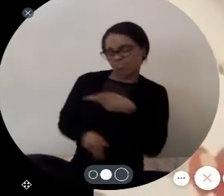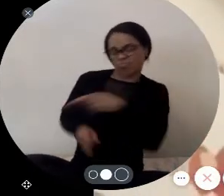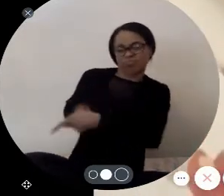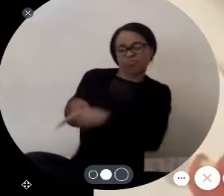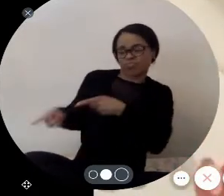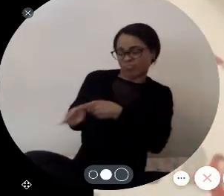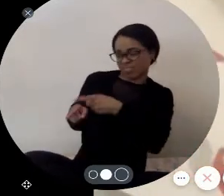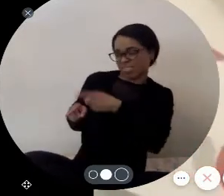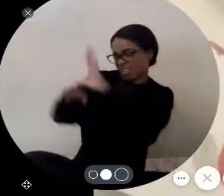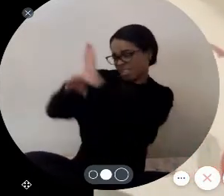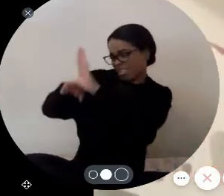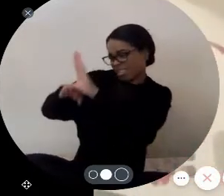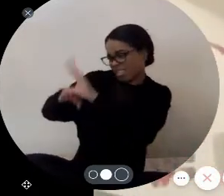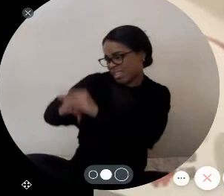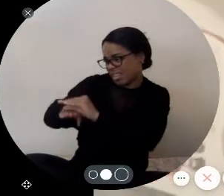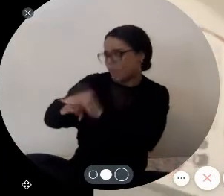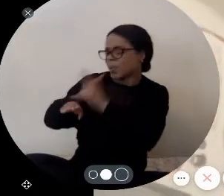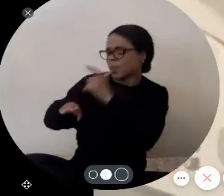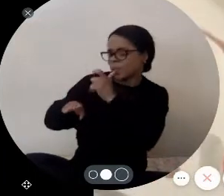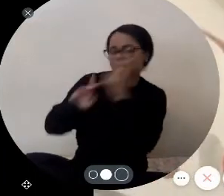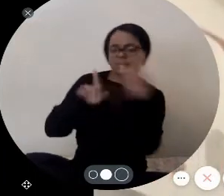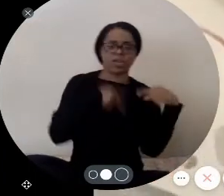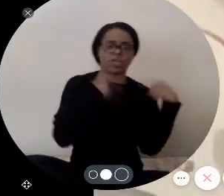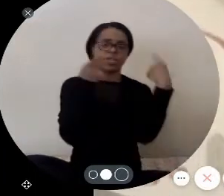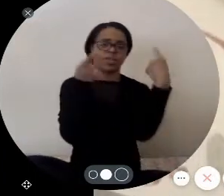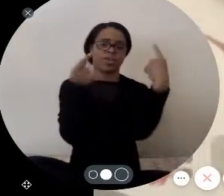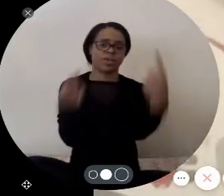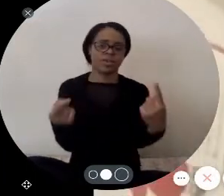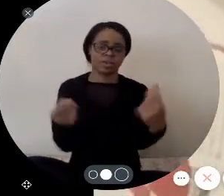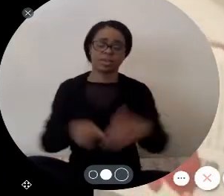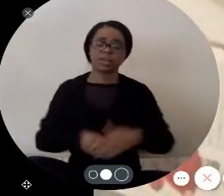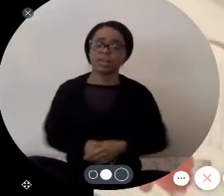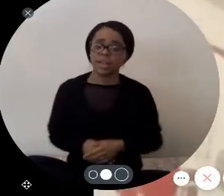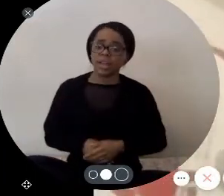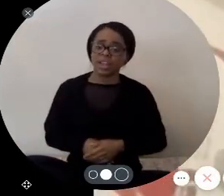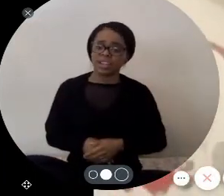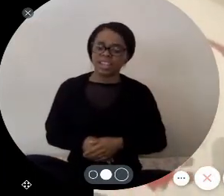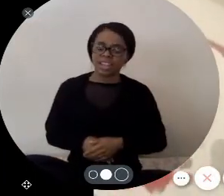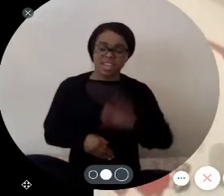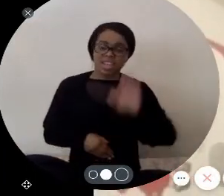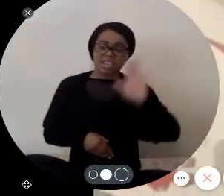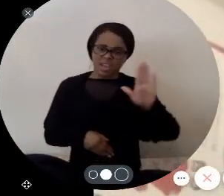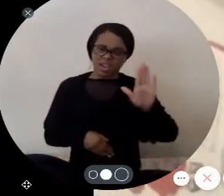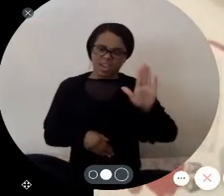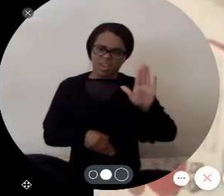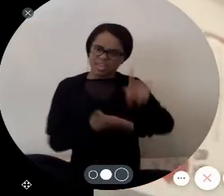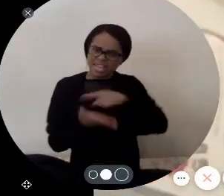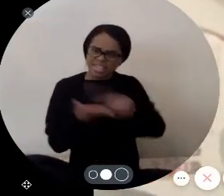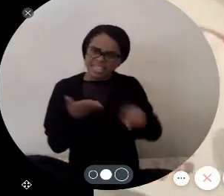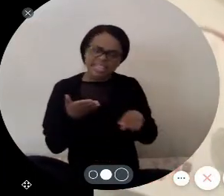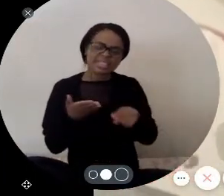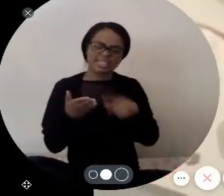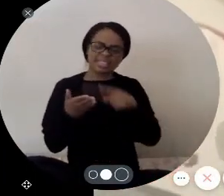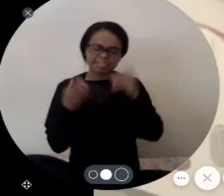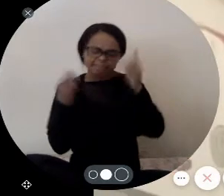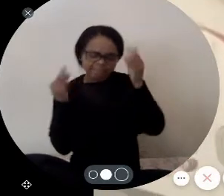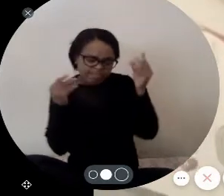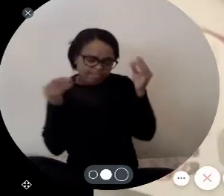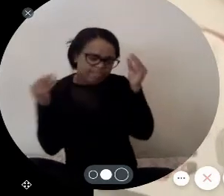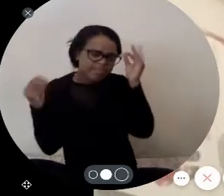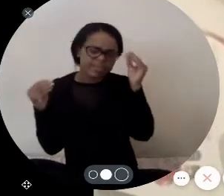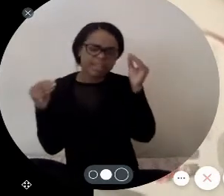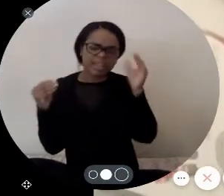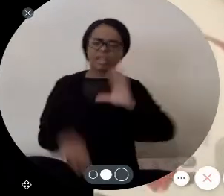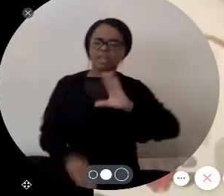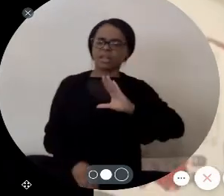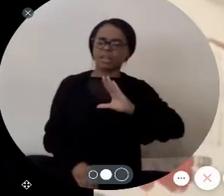who she'd been all along. As their words filled her head, her heart began to sink. Does who